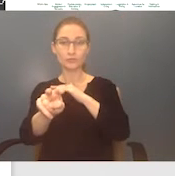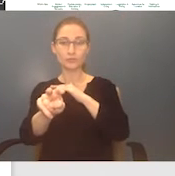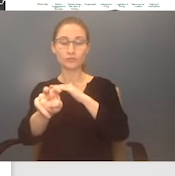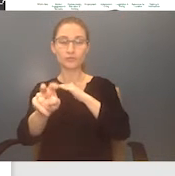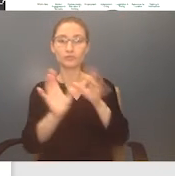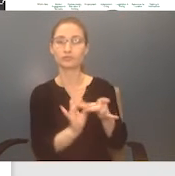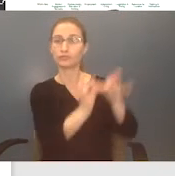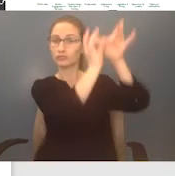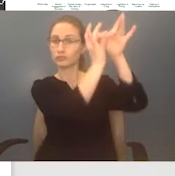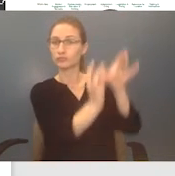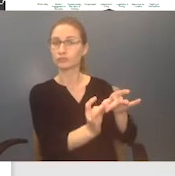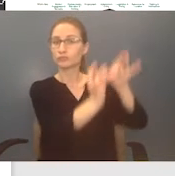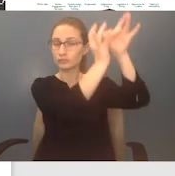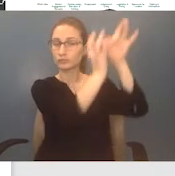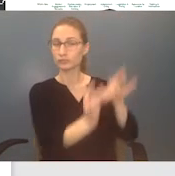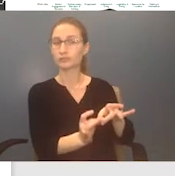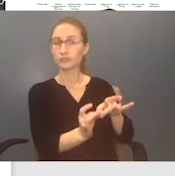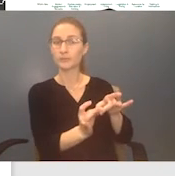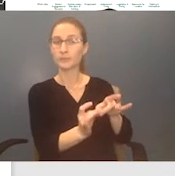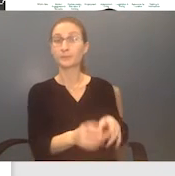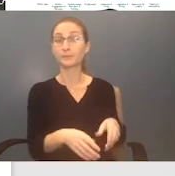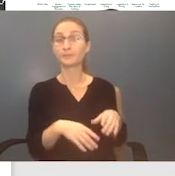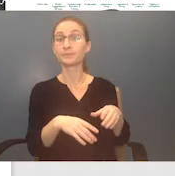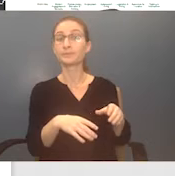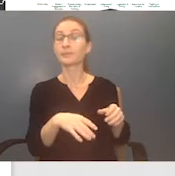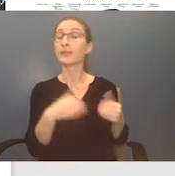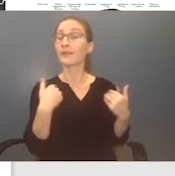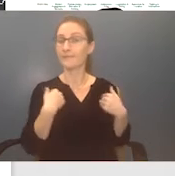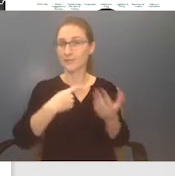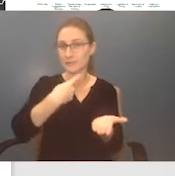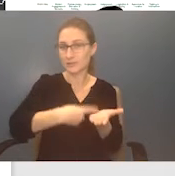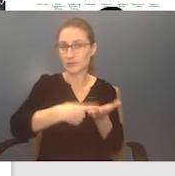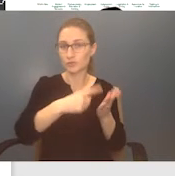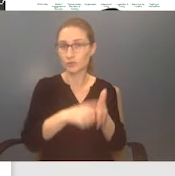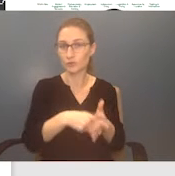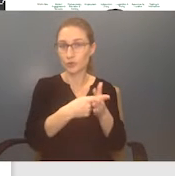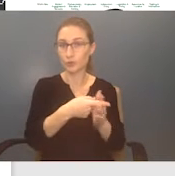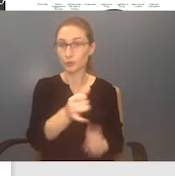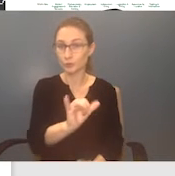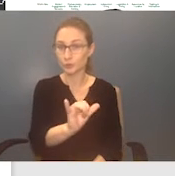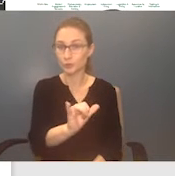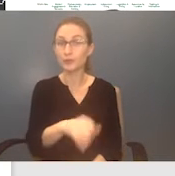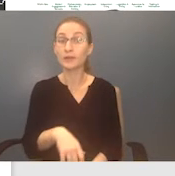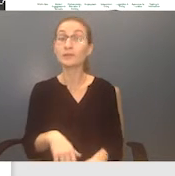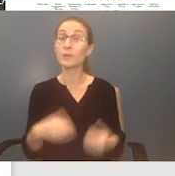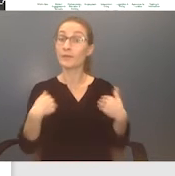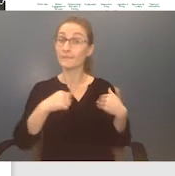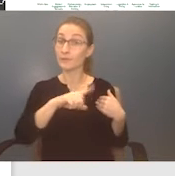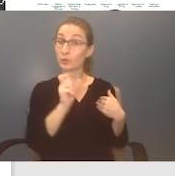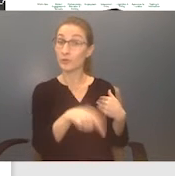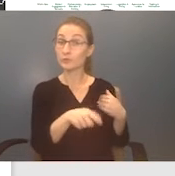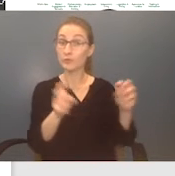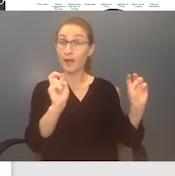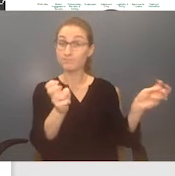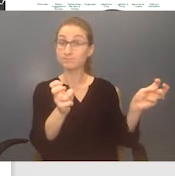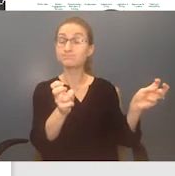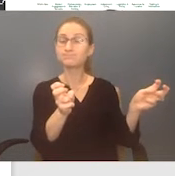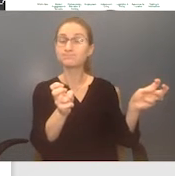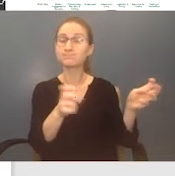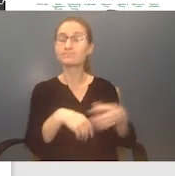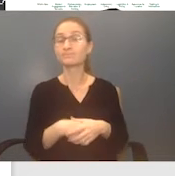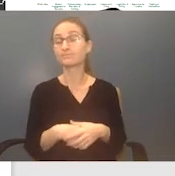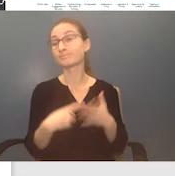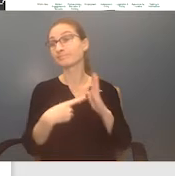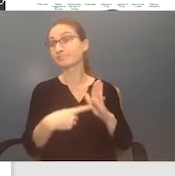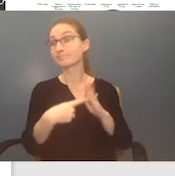outcome predictors, which are on the first 2 pages. And then there's discussion starters for students and families. So things like ask, how